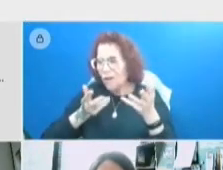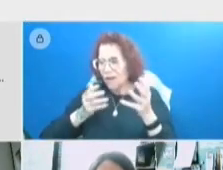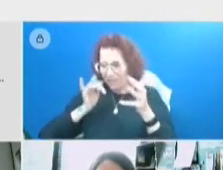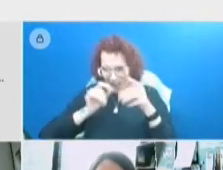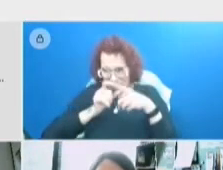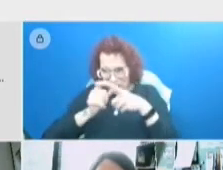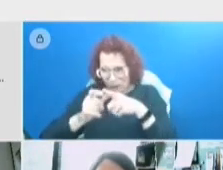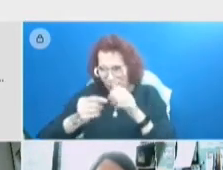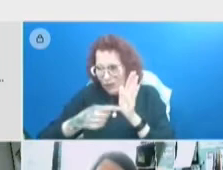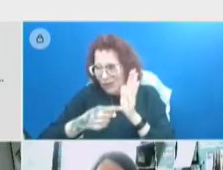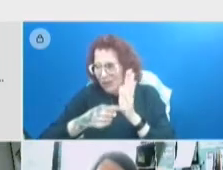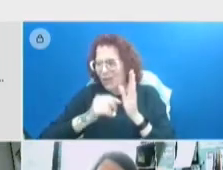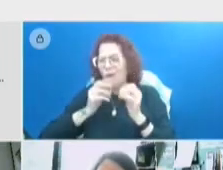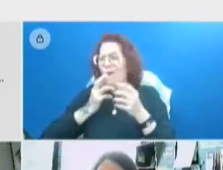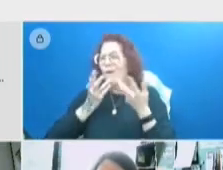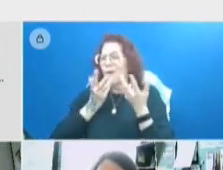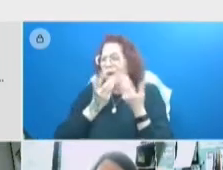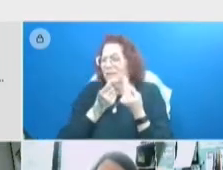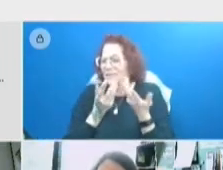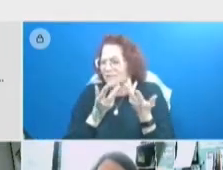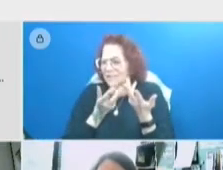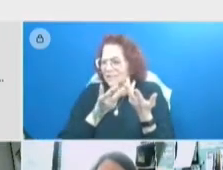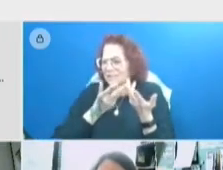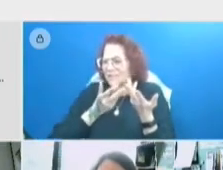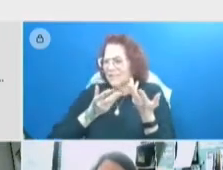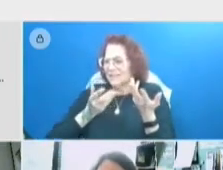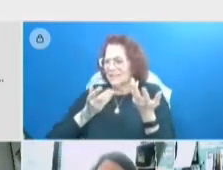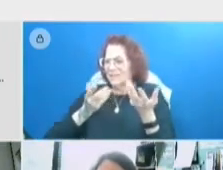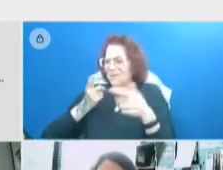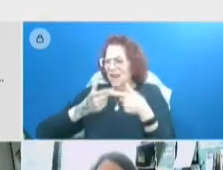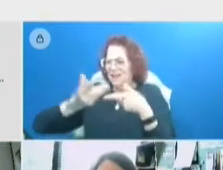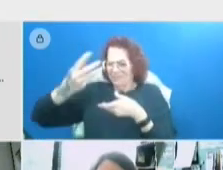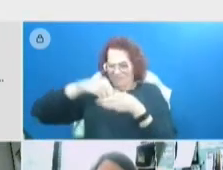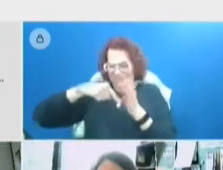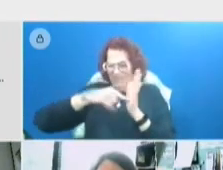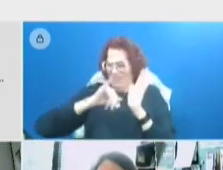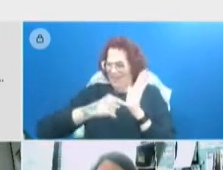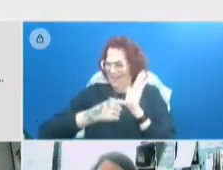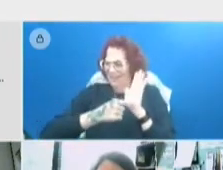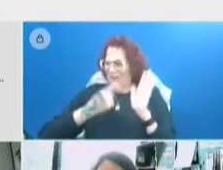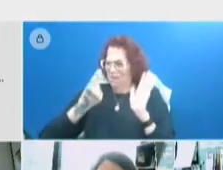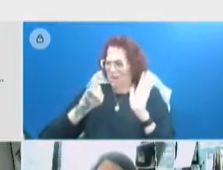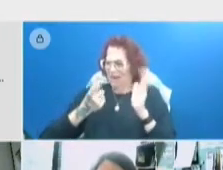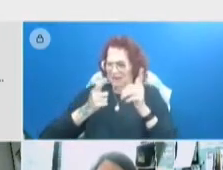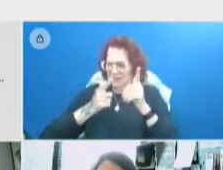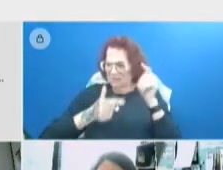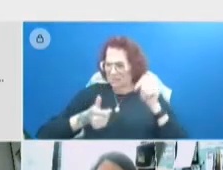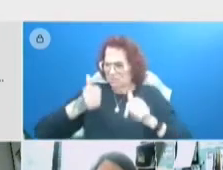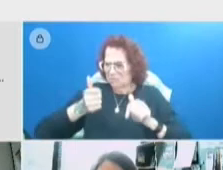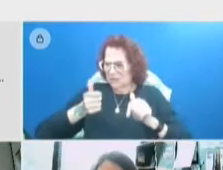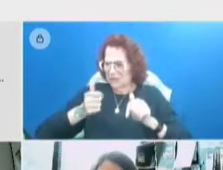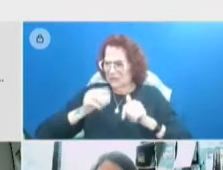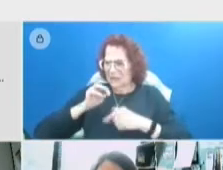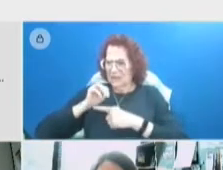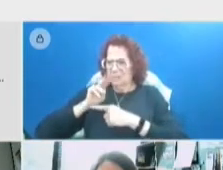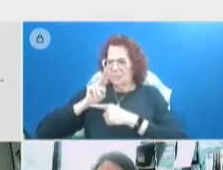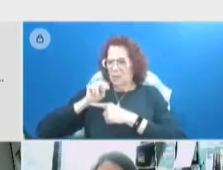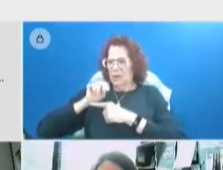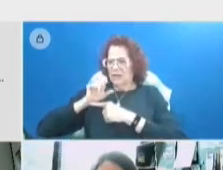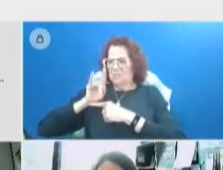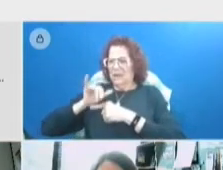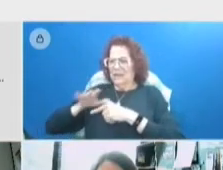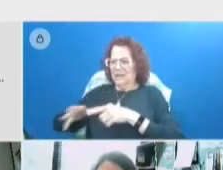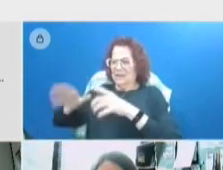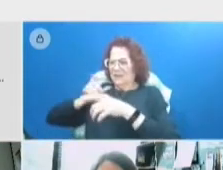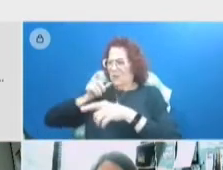I just feel those are two different concepts. Your biggest municipality may not be the most high density area in, you know,